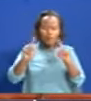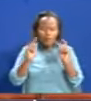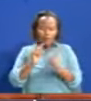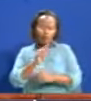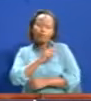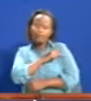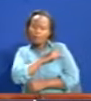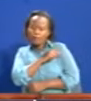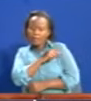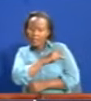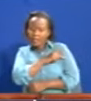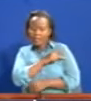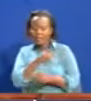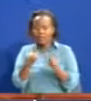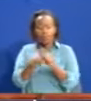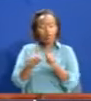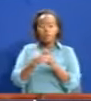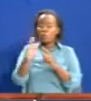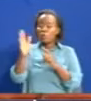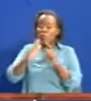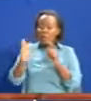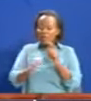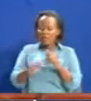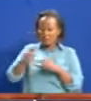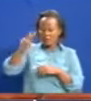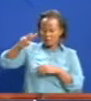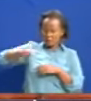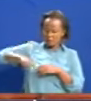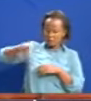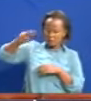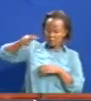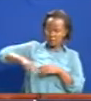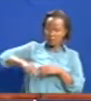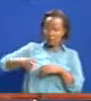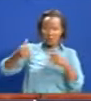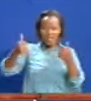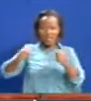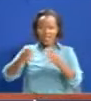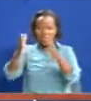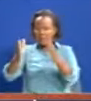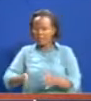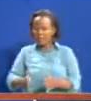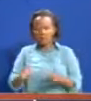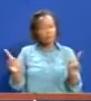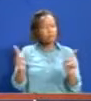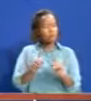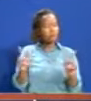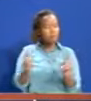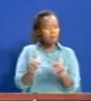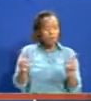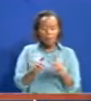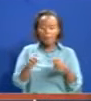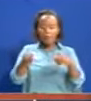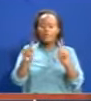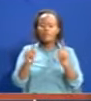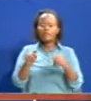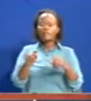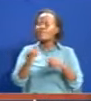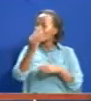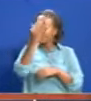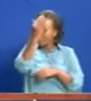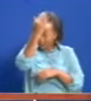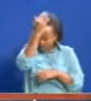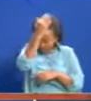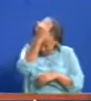And like I've been saying, he did not discriminate against any one of us. That is how humble and